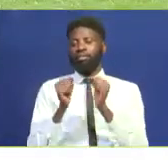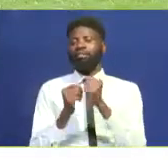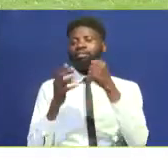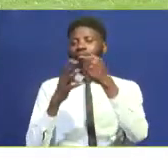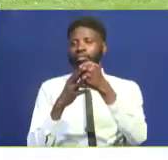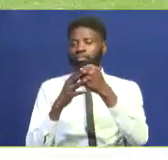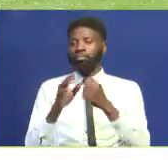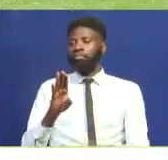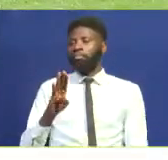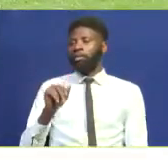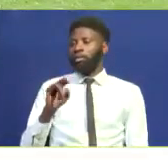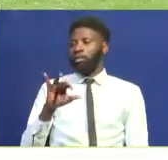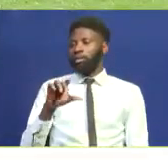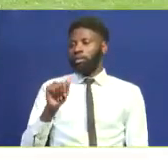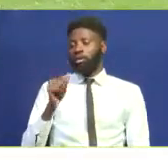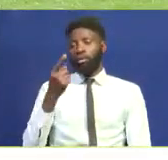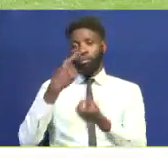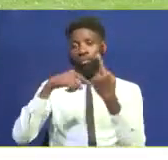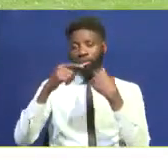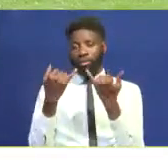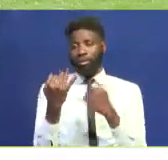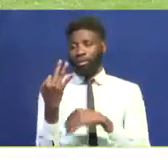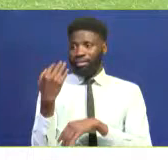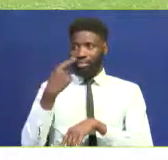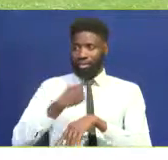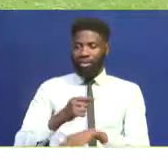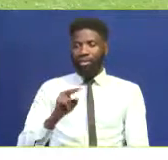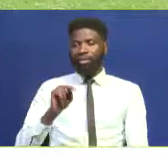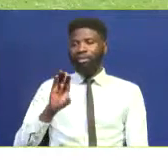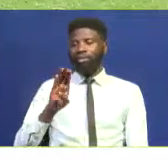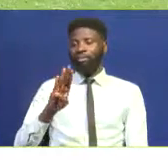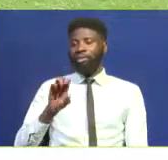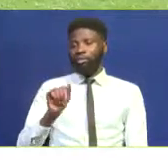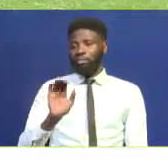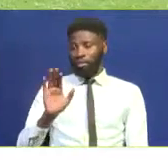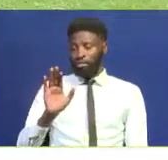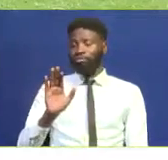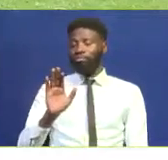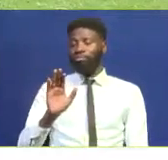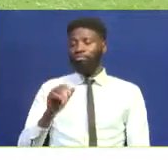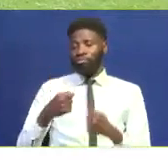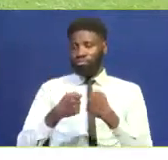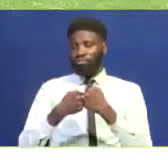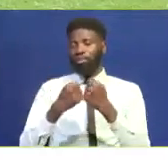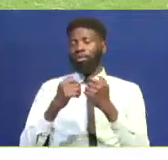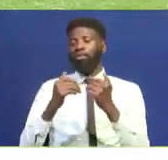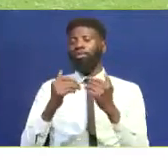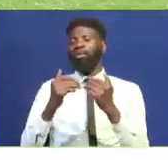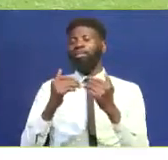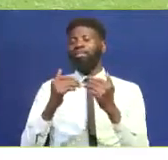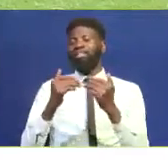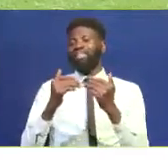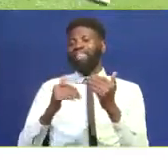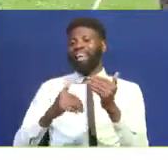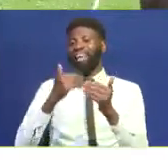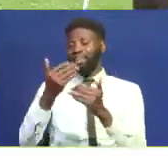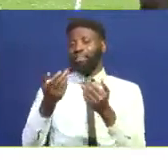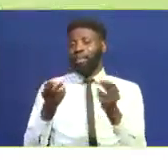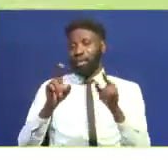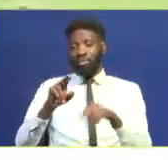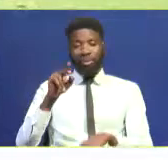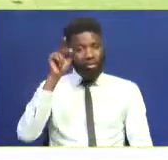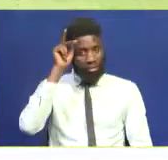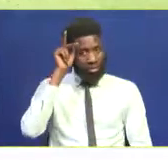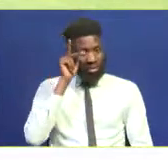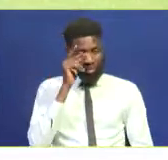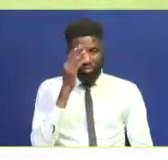juniors now brace their clubs for the three-day NCBA Faldo Series Kenya Championship to be held at the current country club from Monday